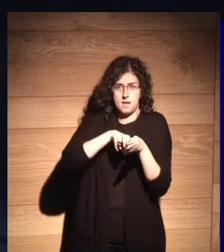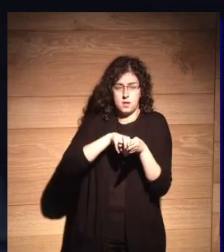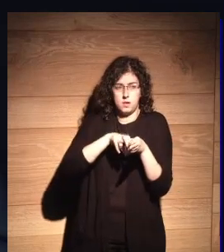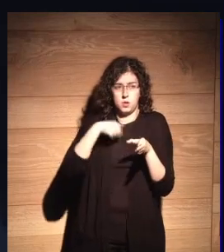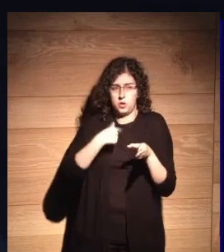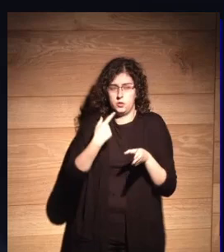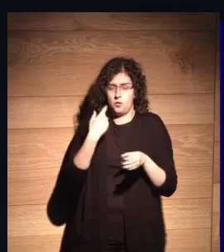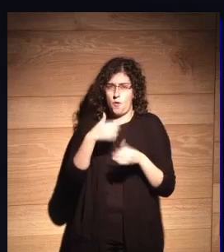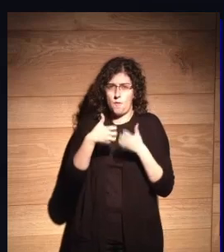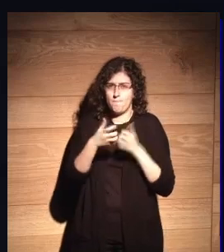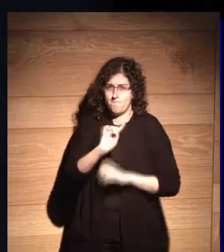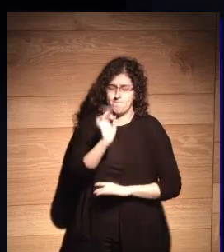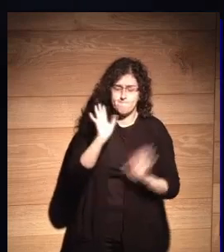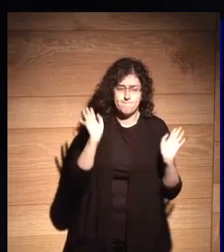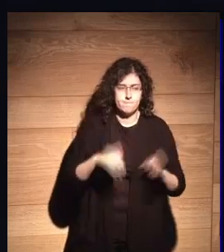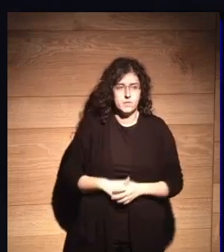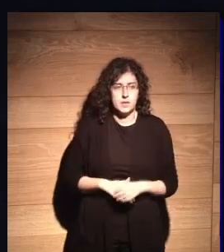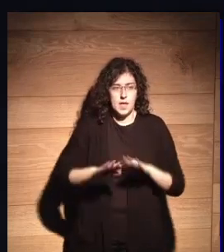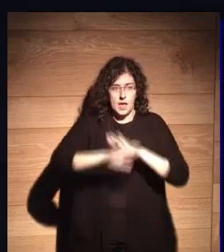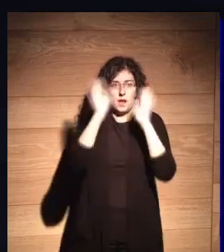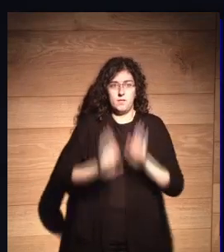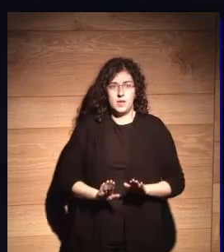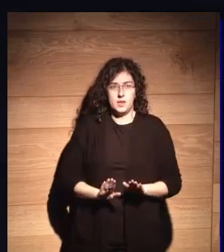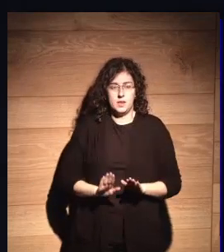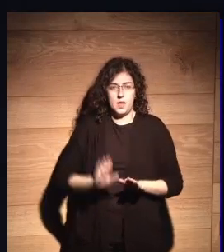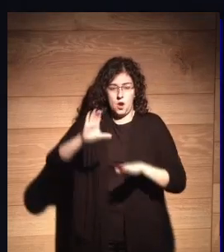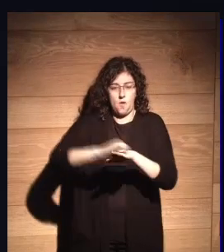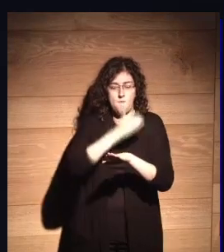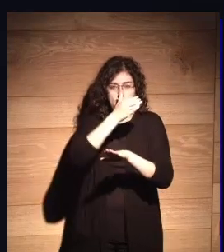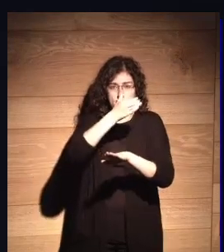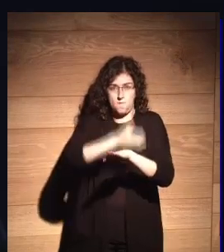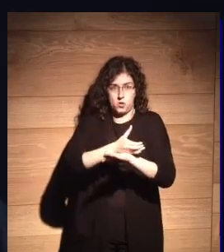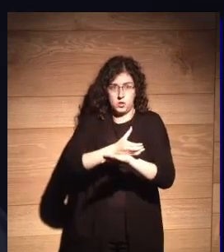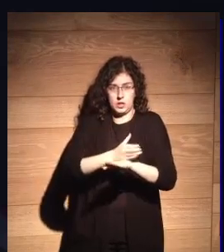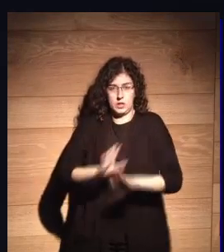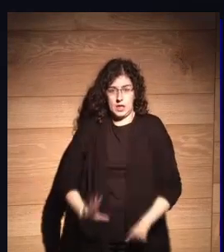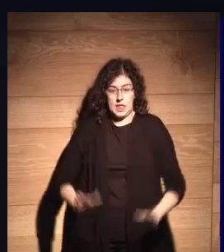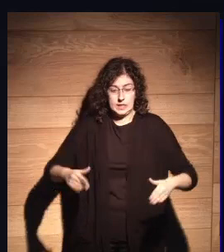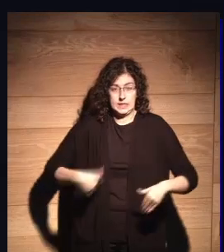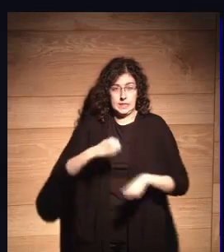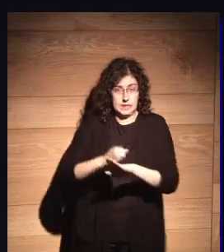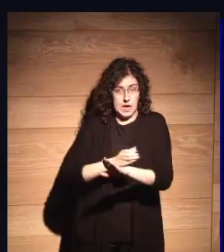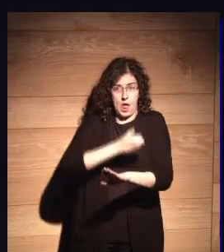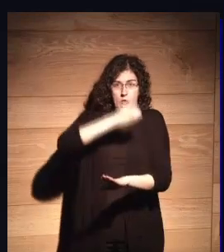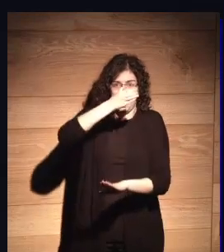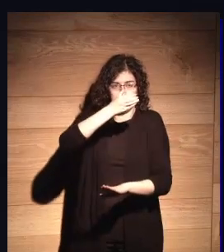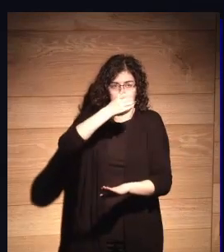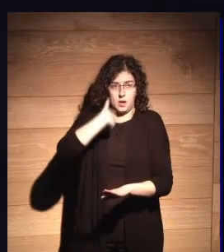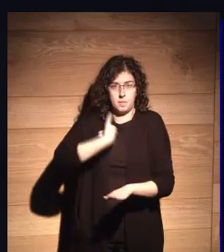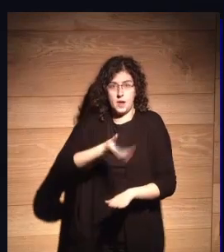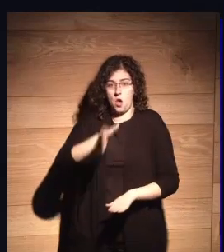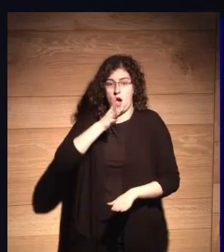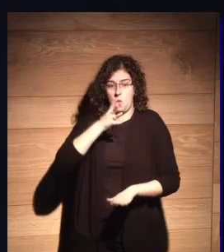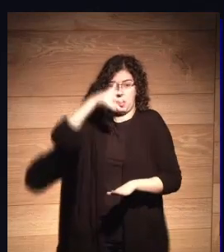some like boots that came up to here. And then I realized, because the water got into the boots, and eventually